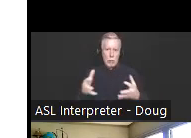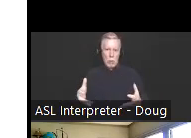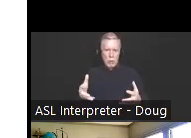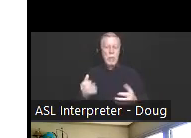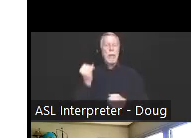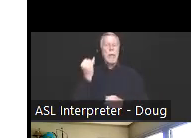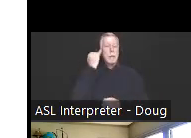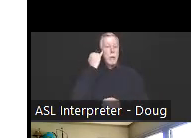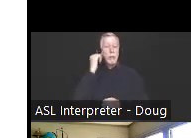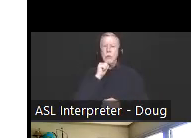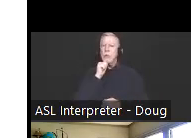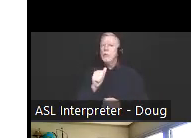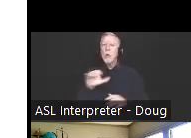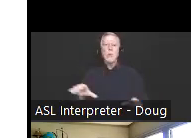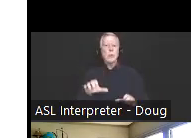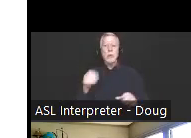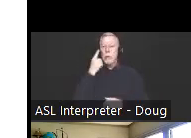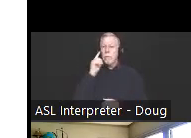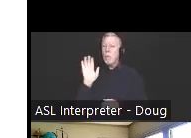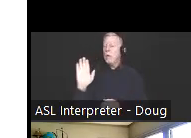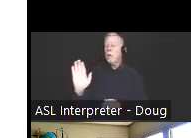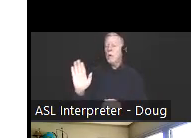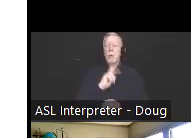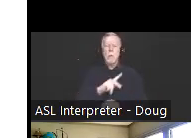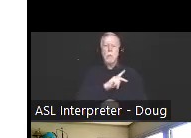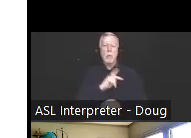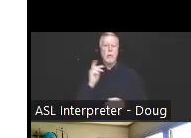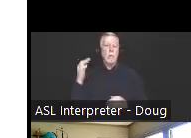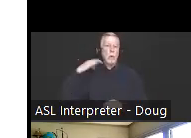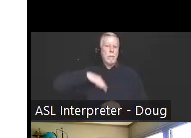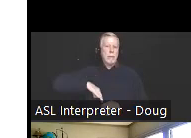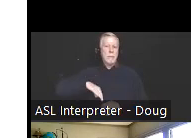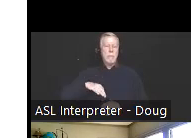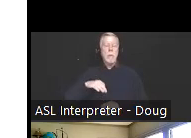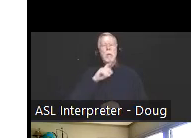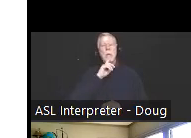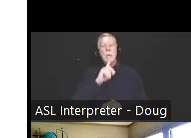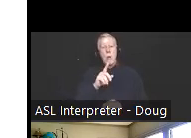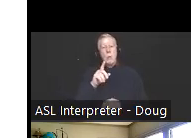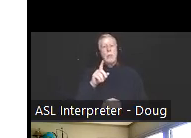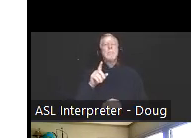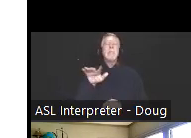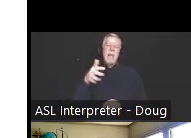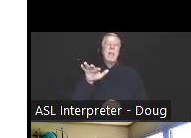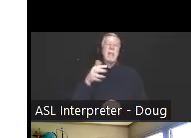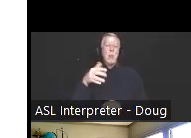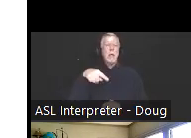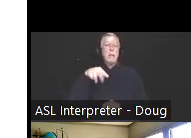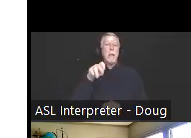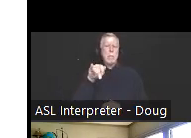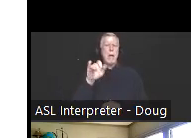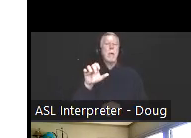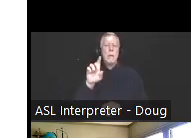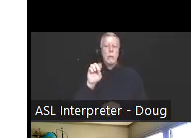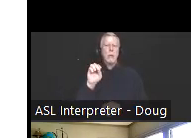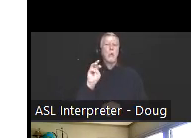it for your own personal profit. So it's kind of quasi-public domain. You